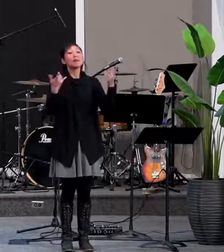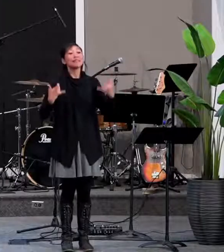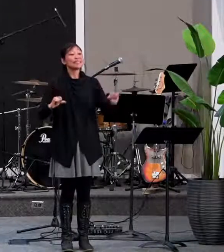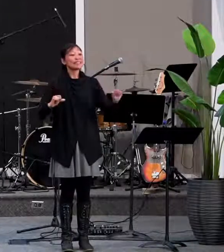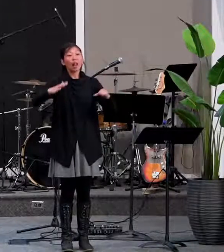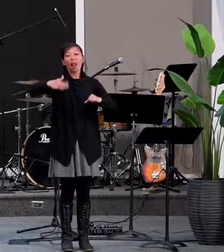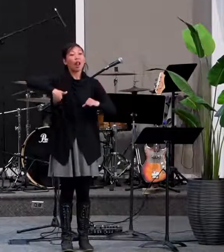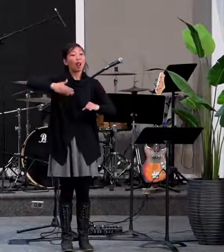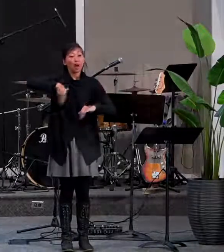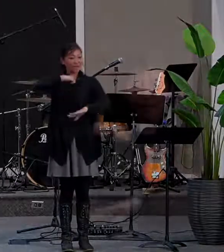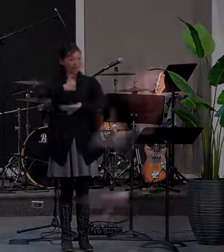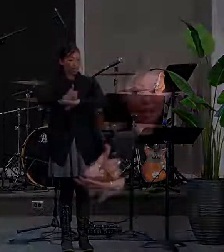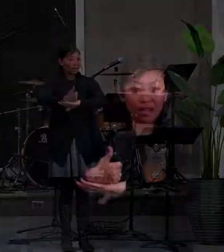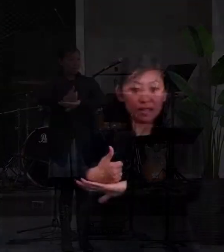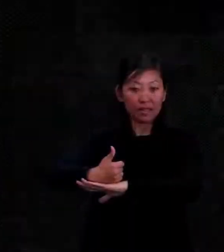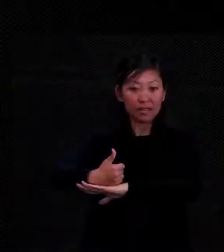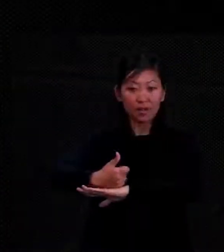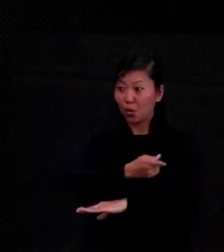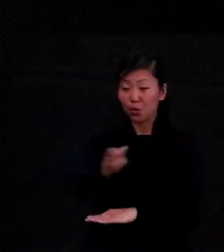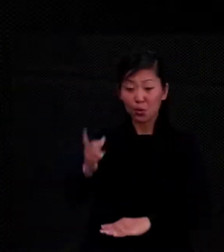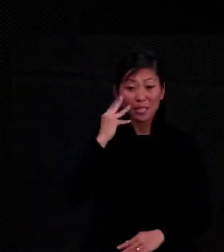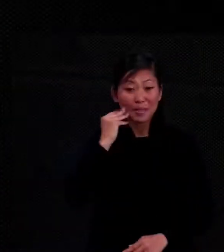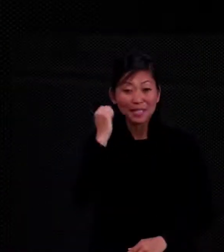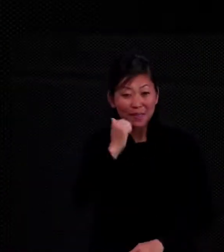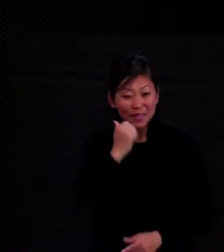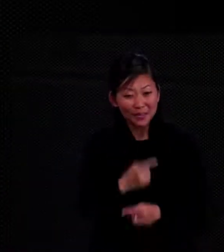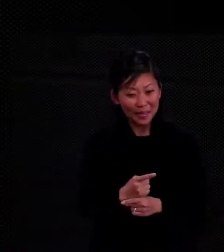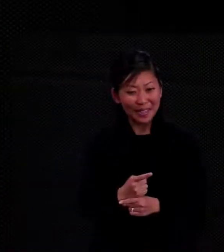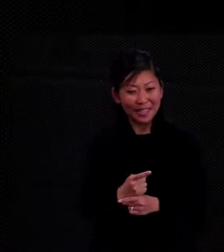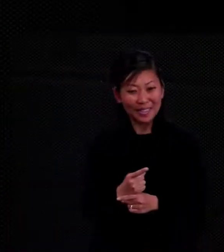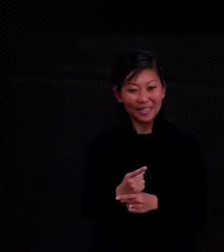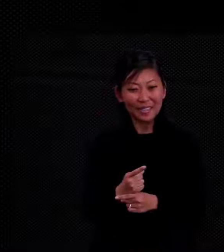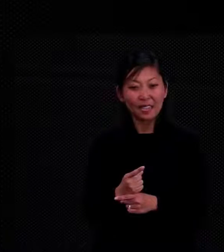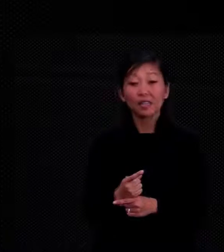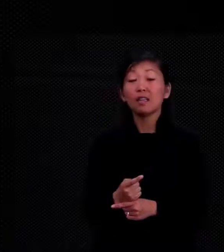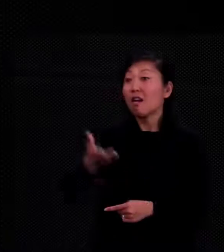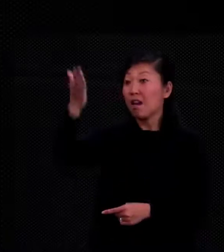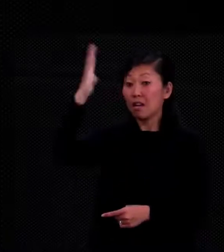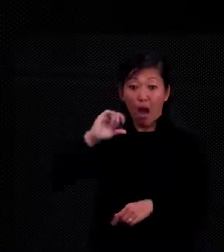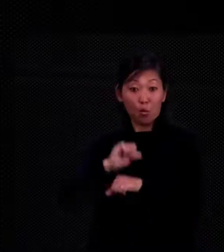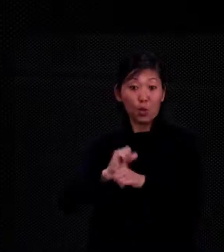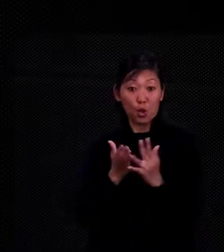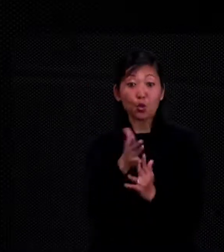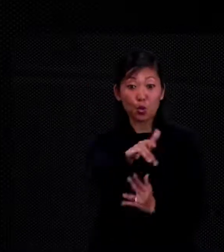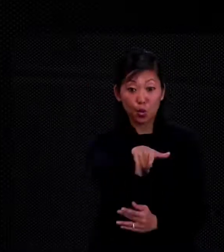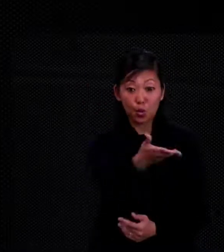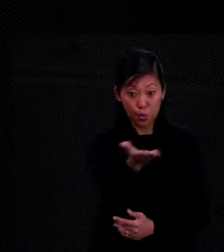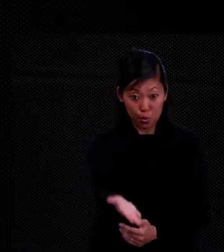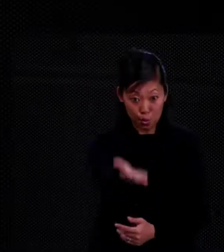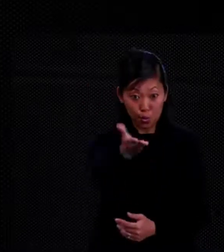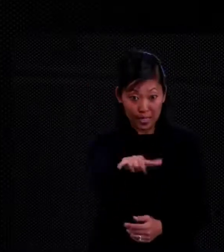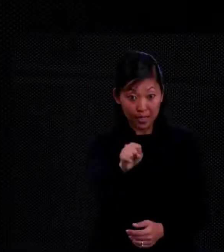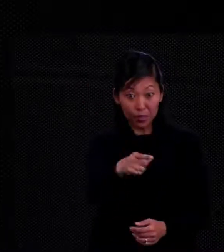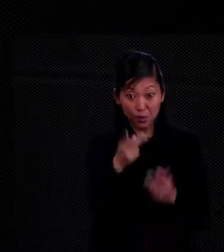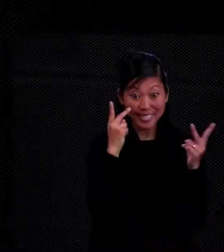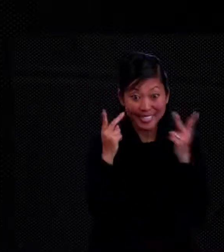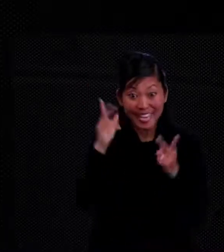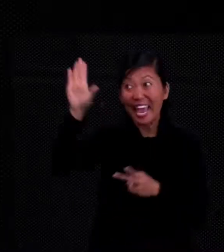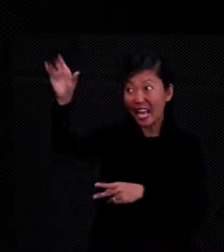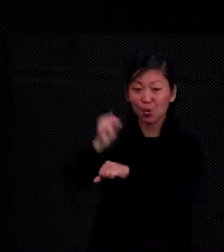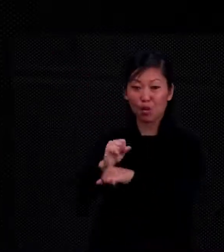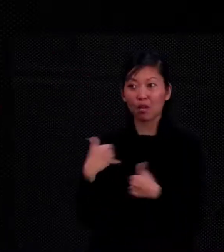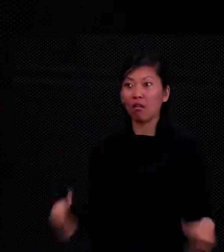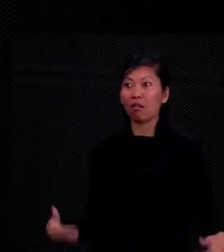you? There are things that God does through you that are absolutely incredible, right? Where you